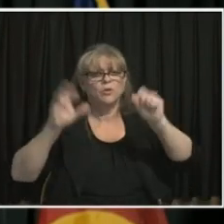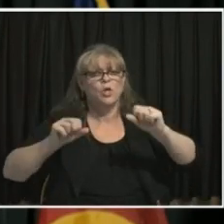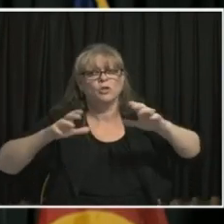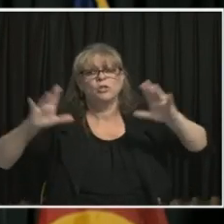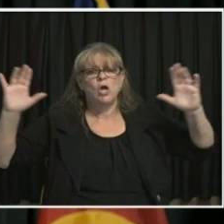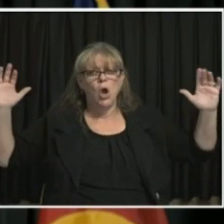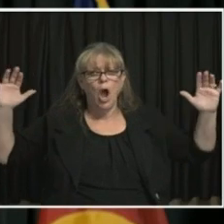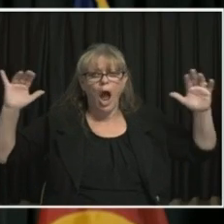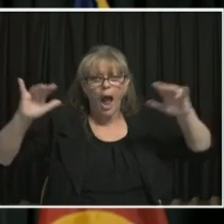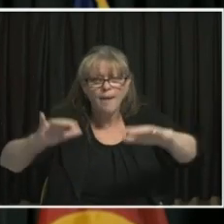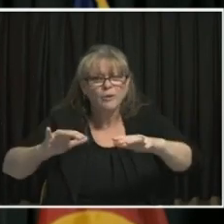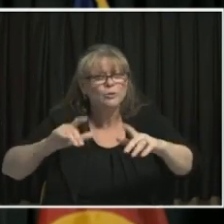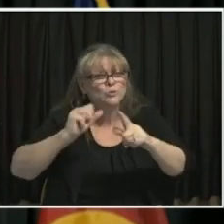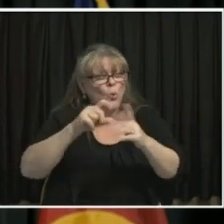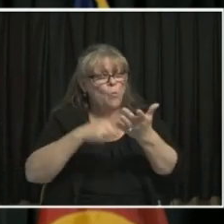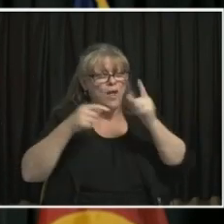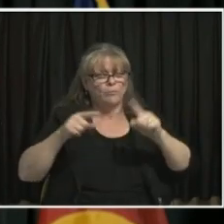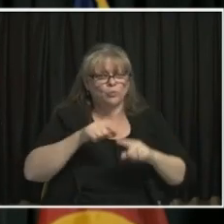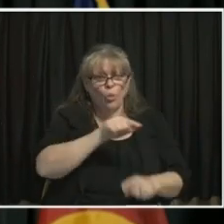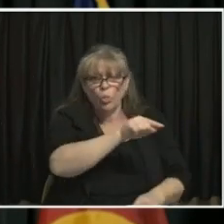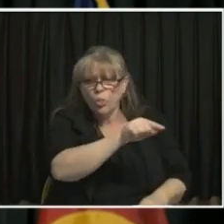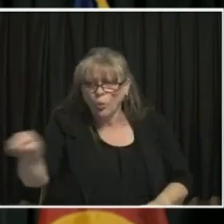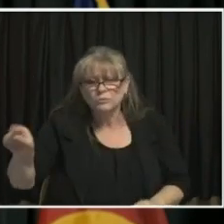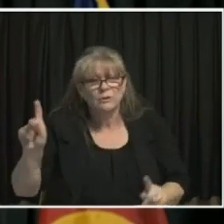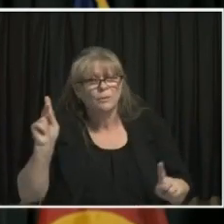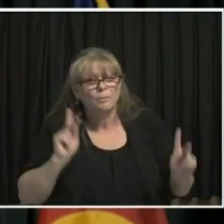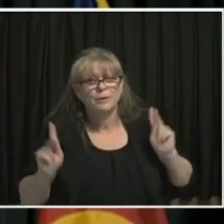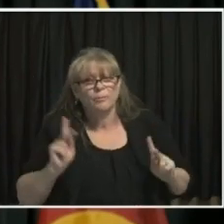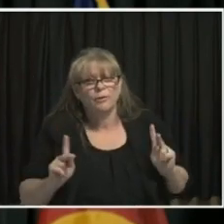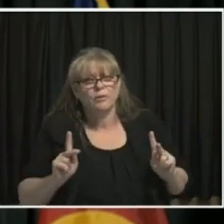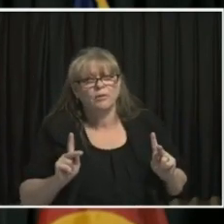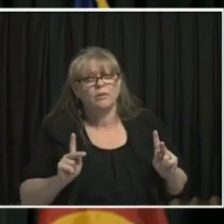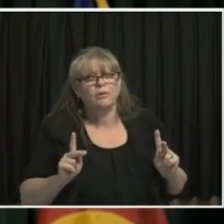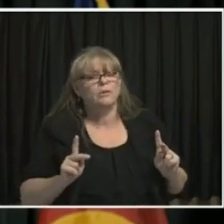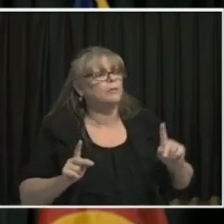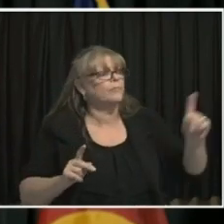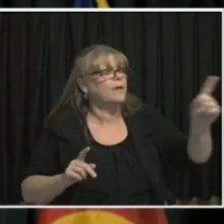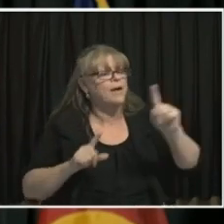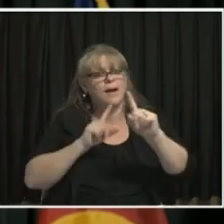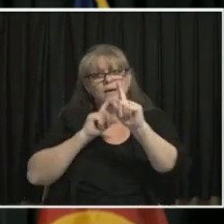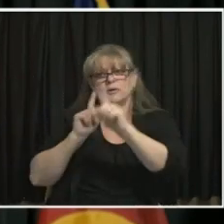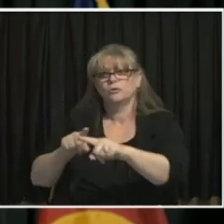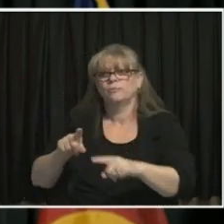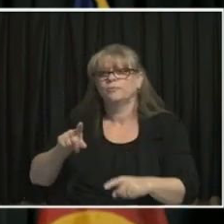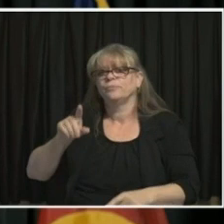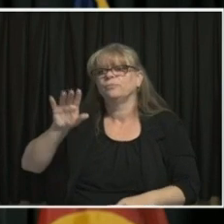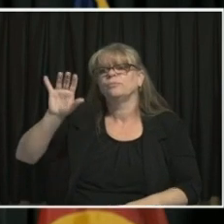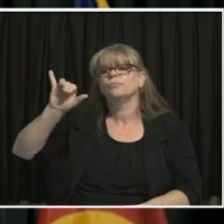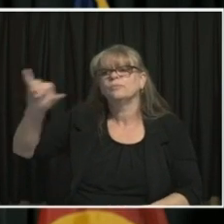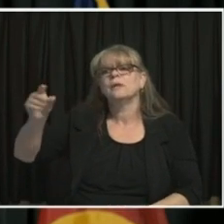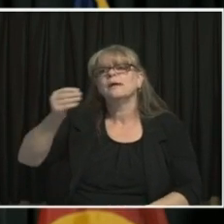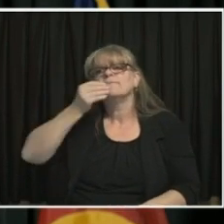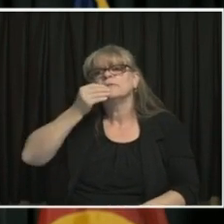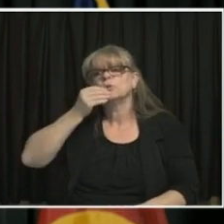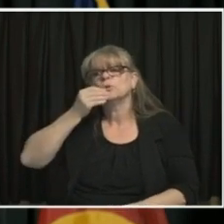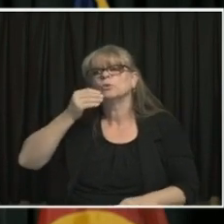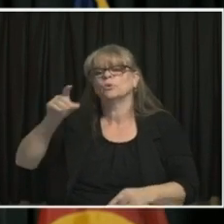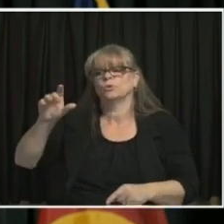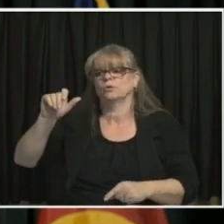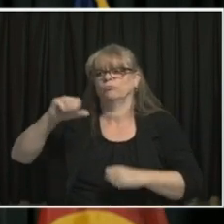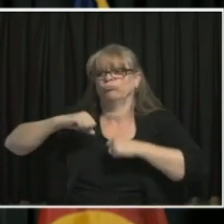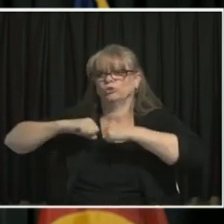Protection Act, if any business is causing an immediate health hazard, then their license